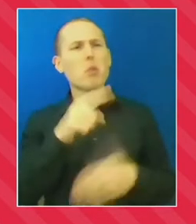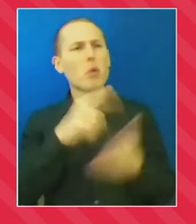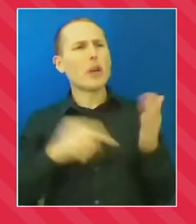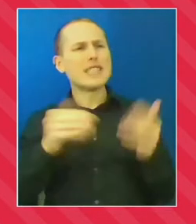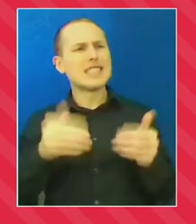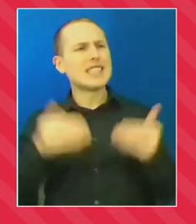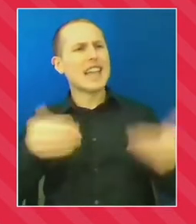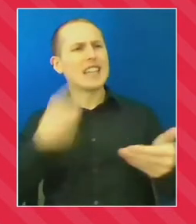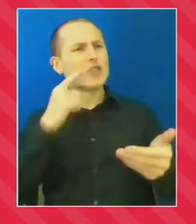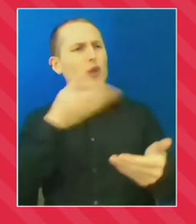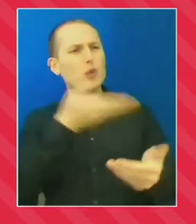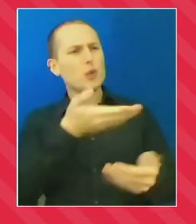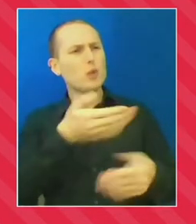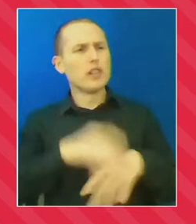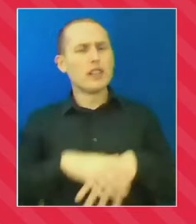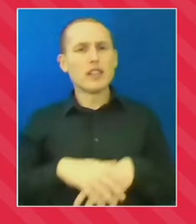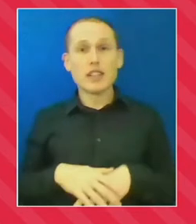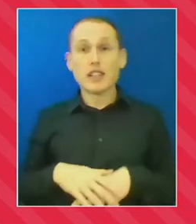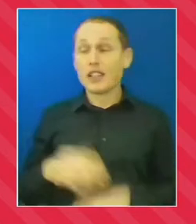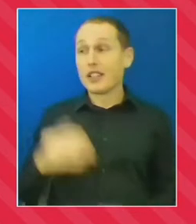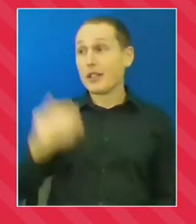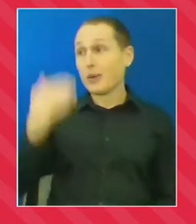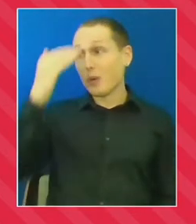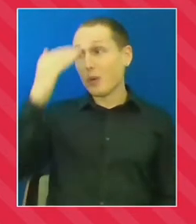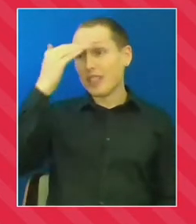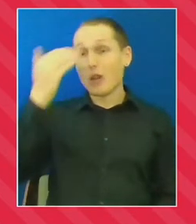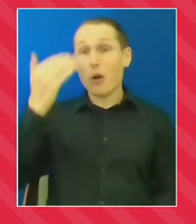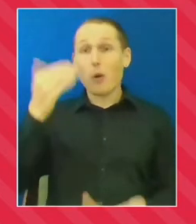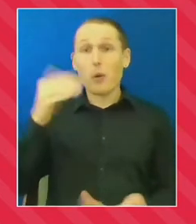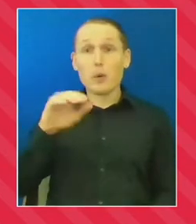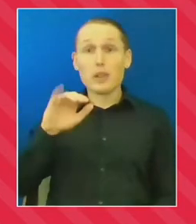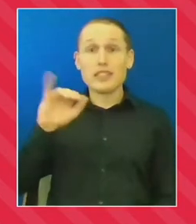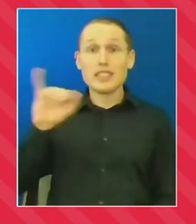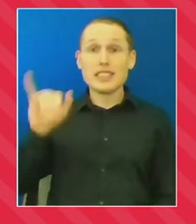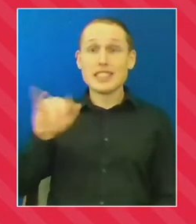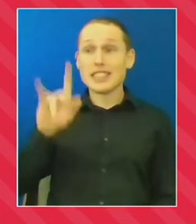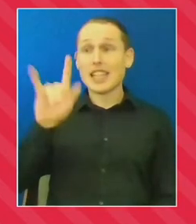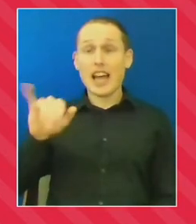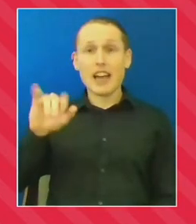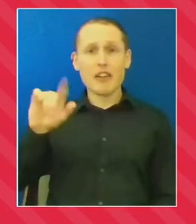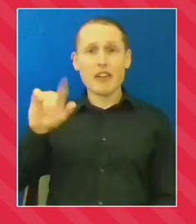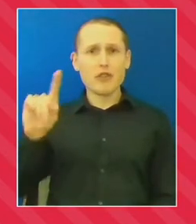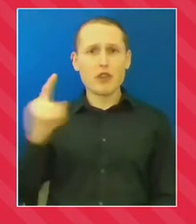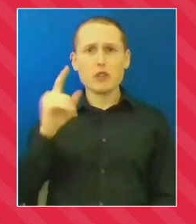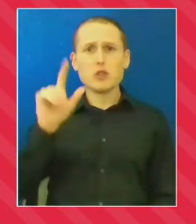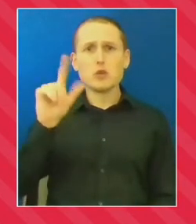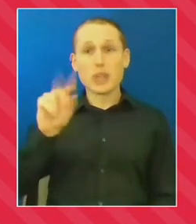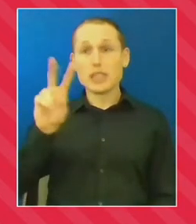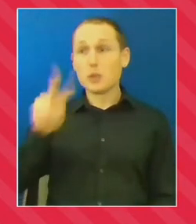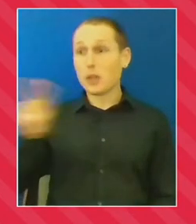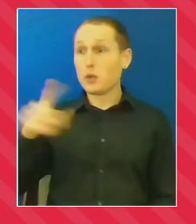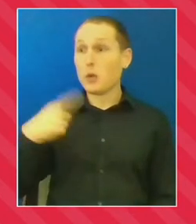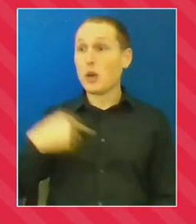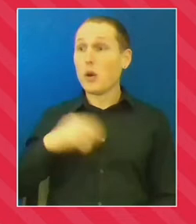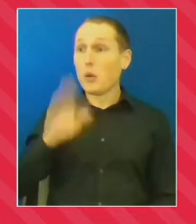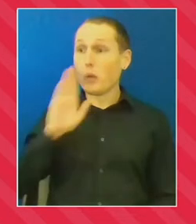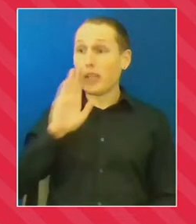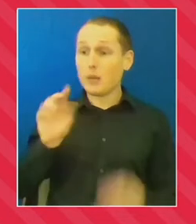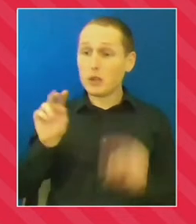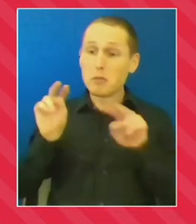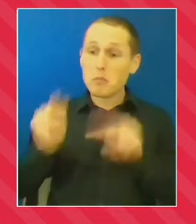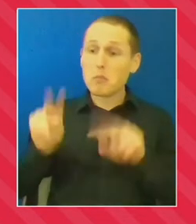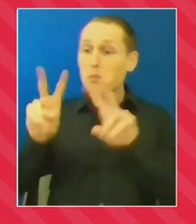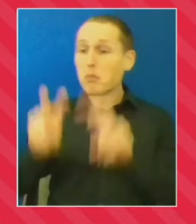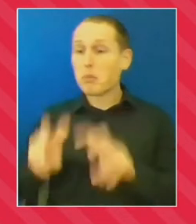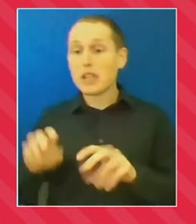we are begin our work July the 1st, 2022, and we begin looking at what the needs of our